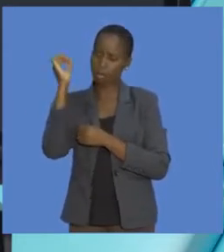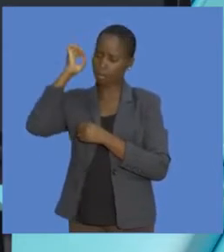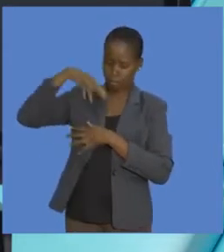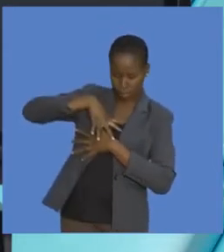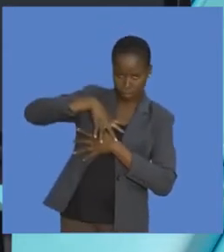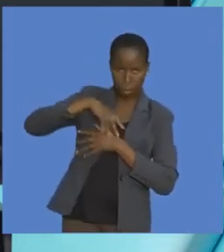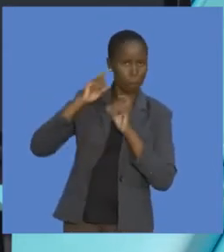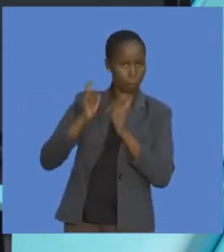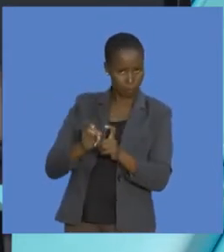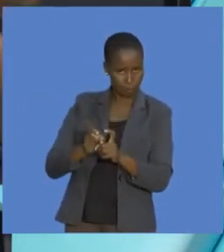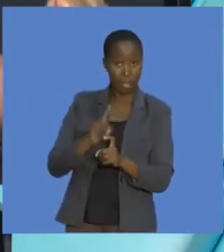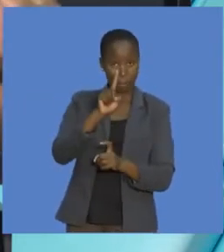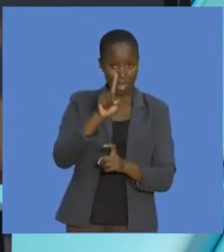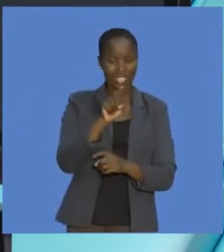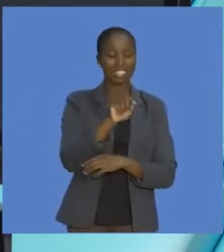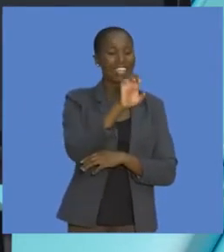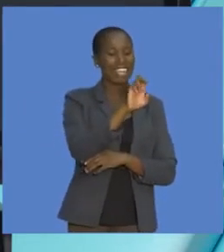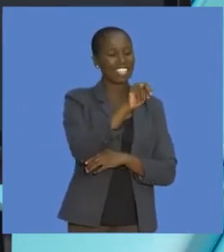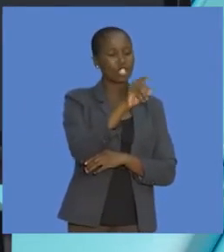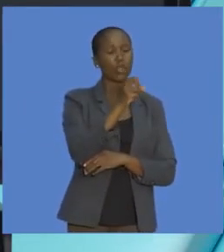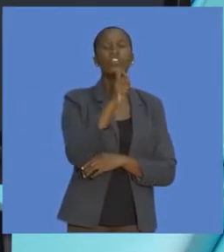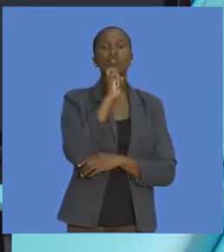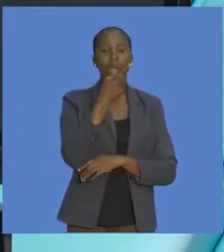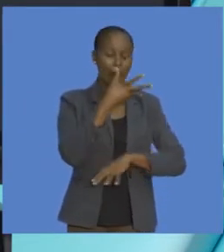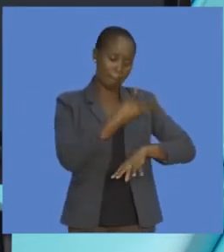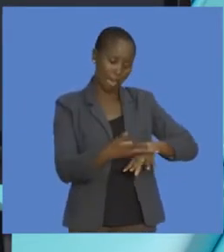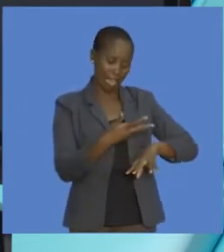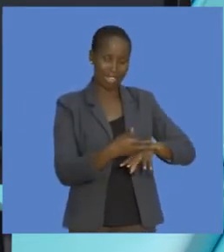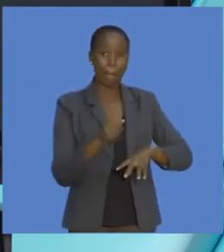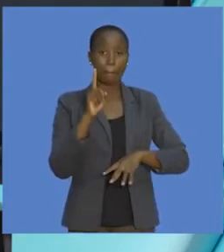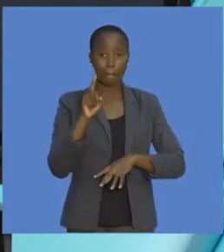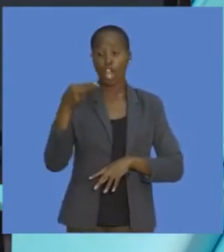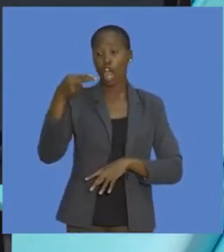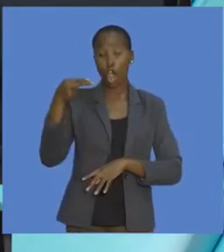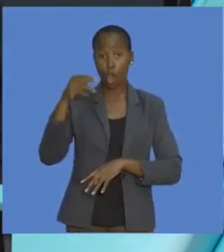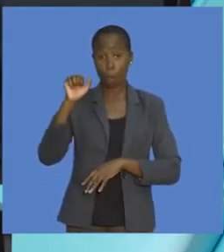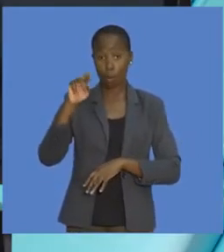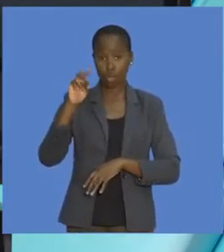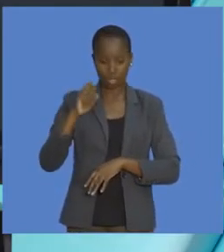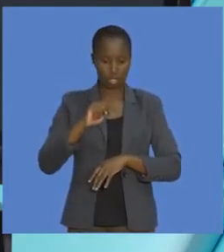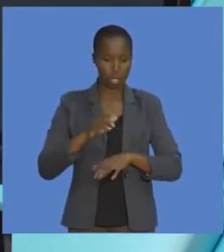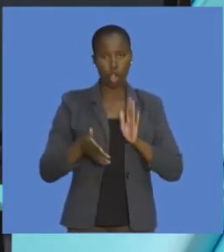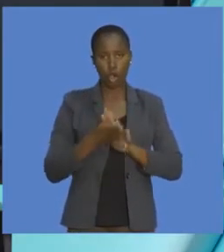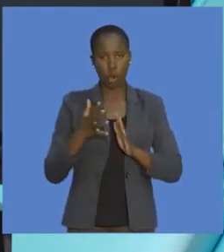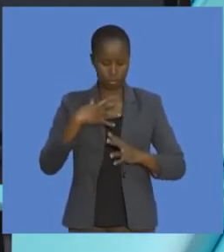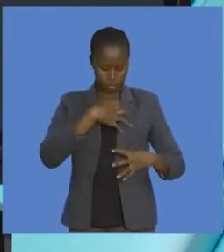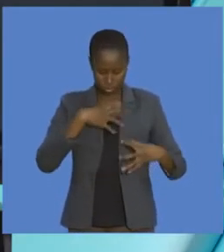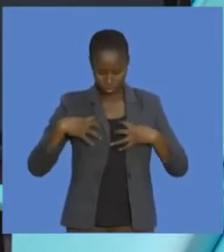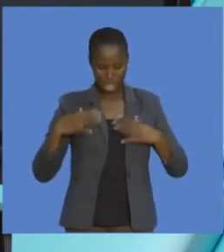in the bloodstream and hence reach certain target areas where they are recognized by what we